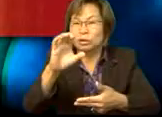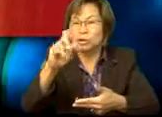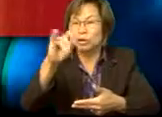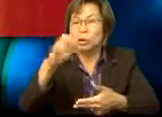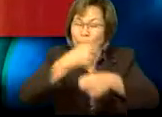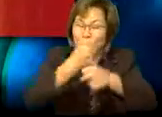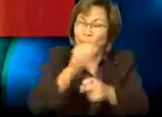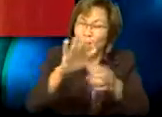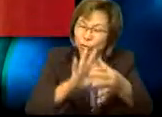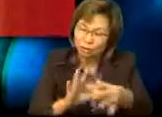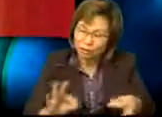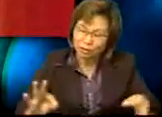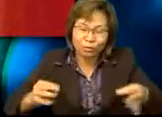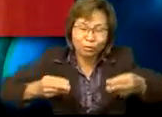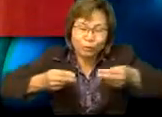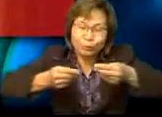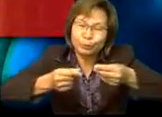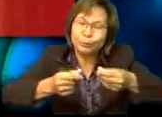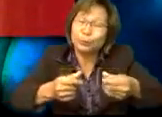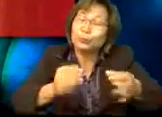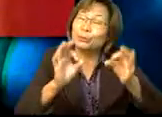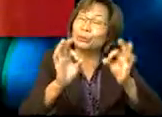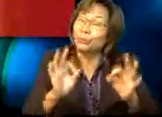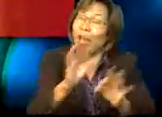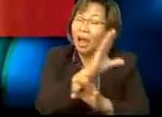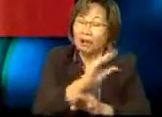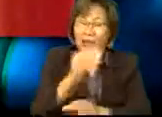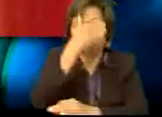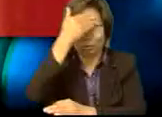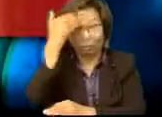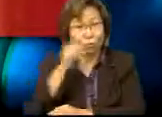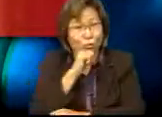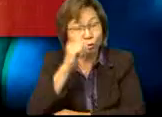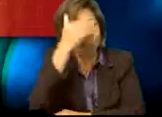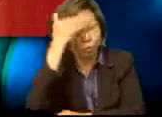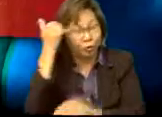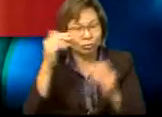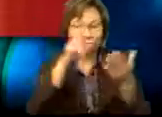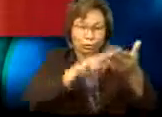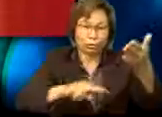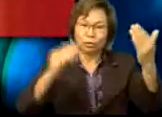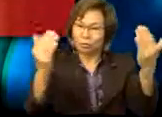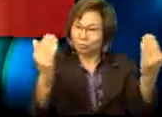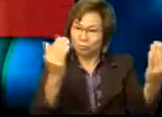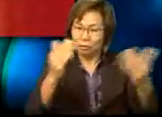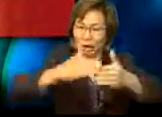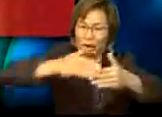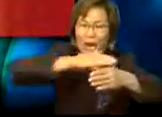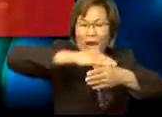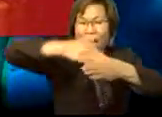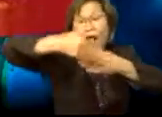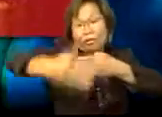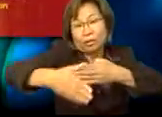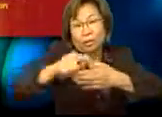smoothly. And don't forget to read your comparison after you have completed